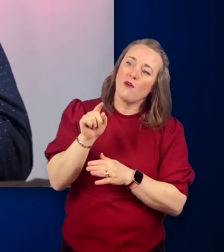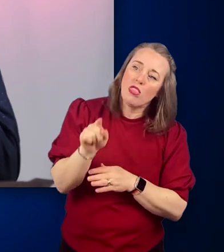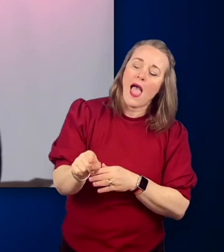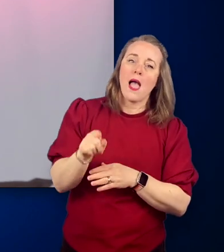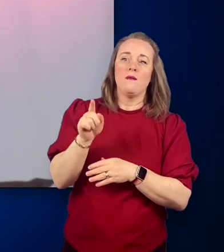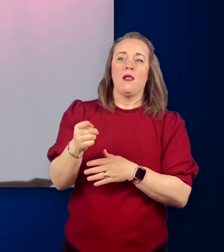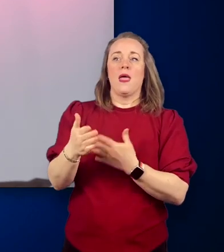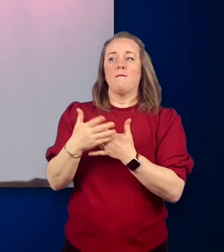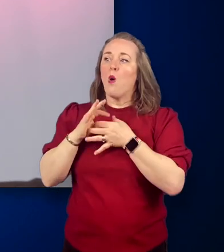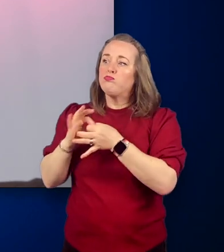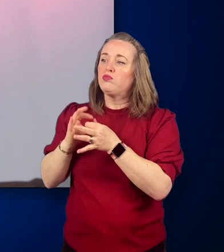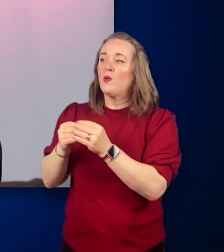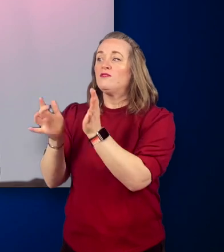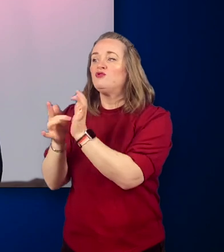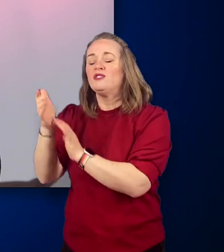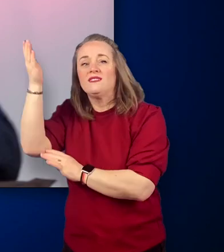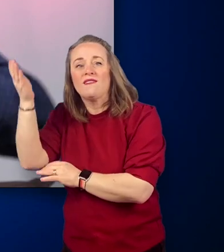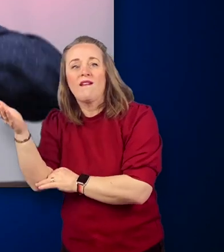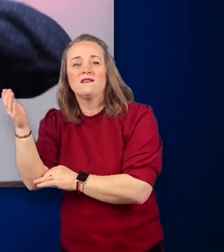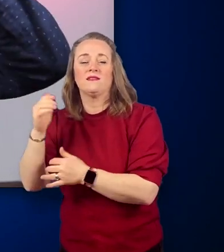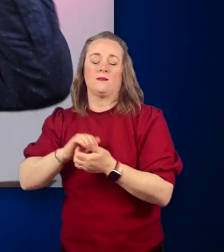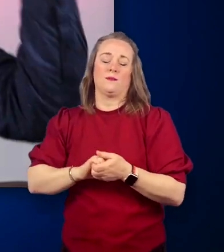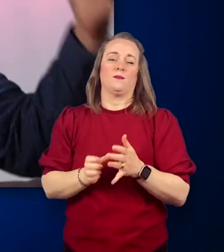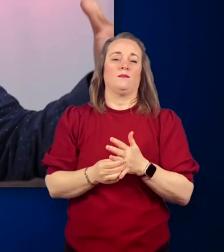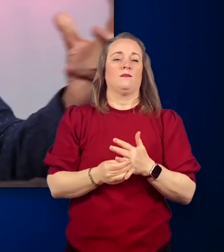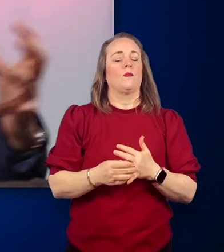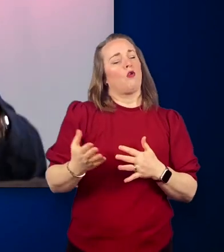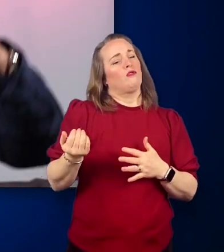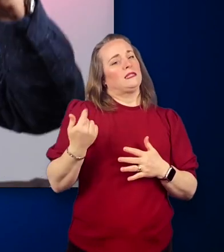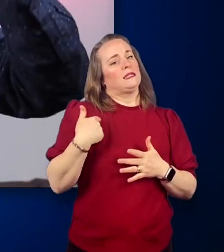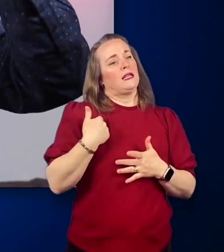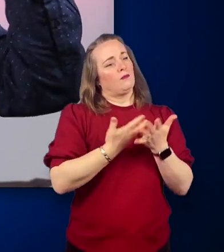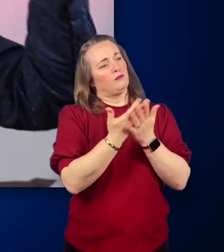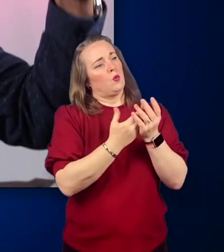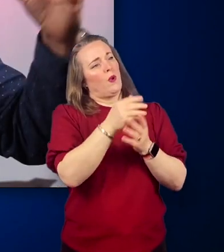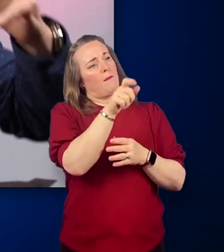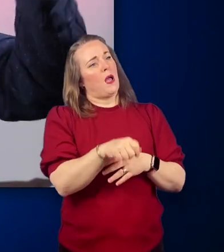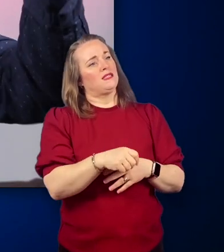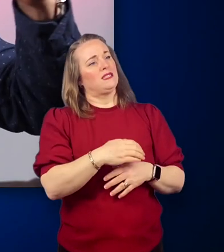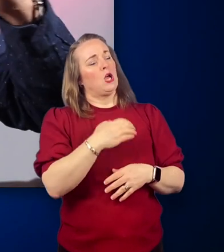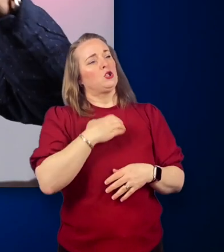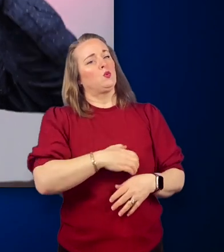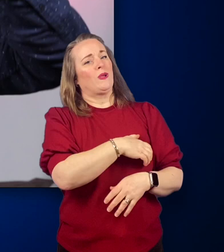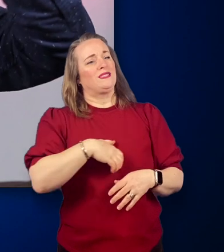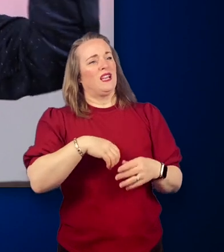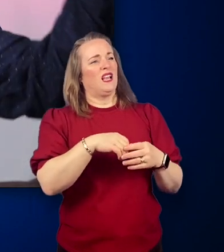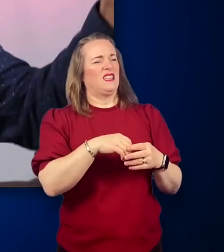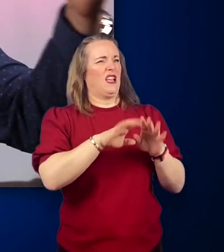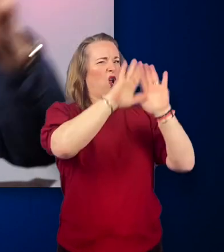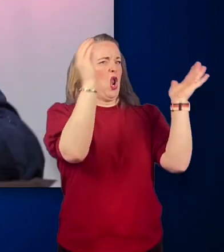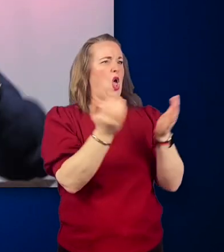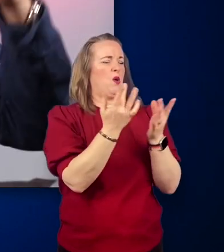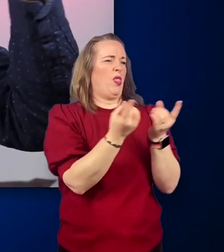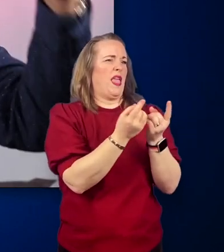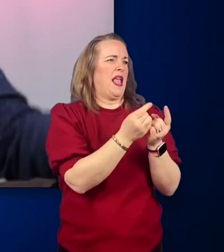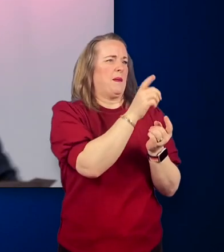I was talking to somebody in Switzerland this week as part of a global thing. There was 25 people, Brazil, whole nations